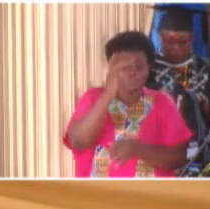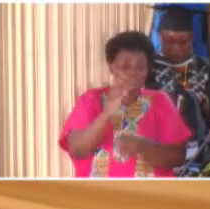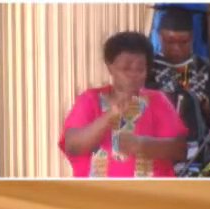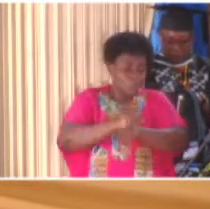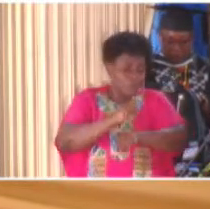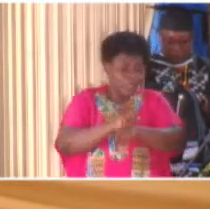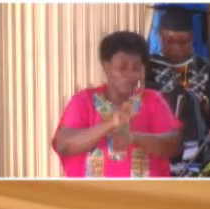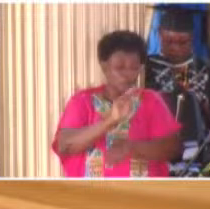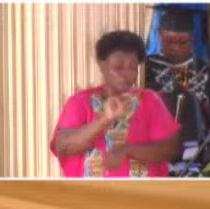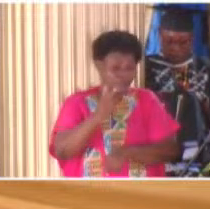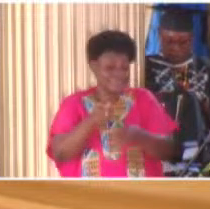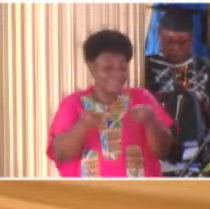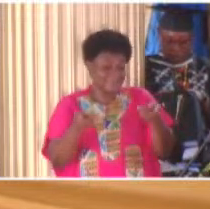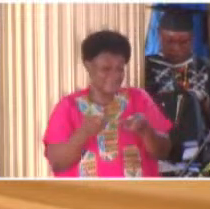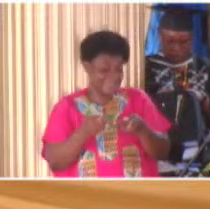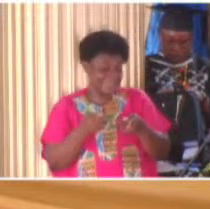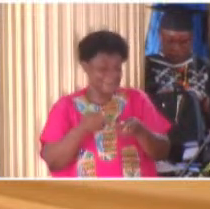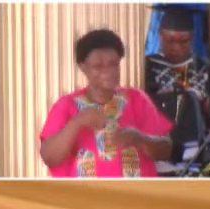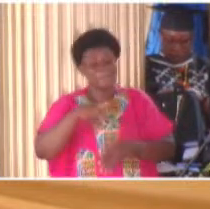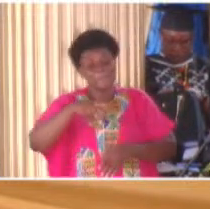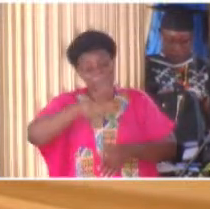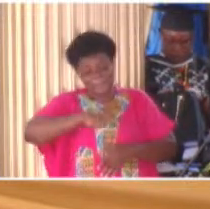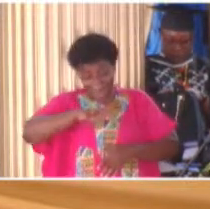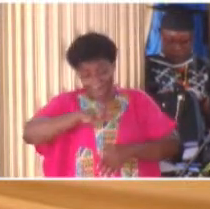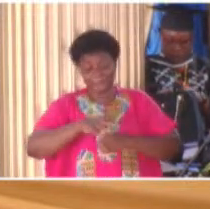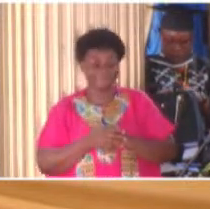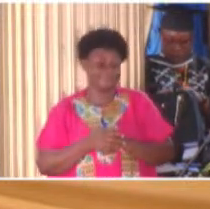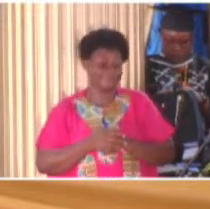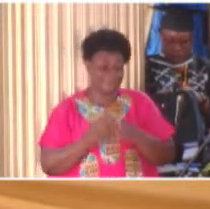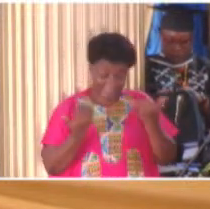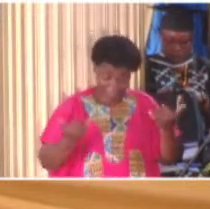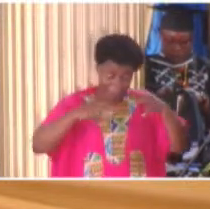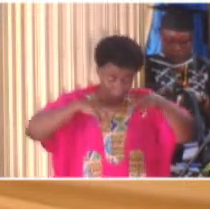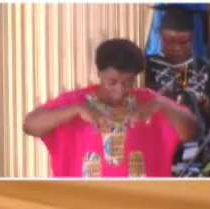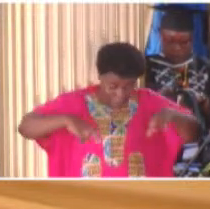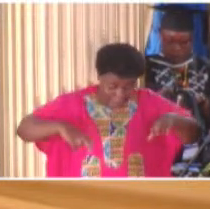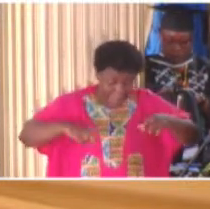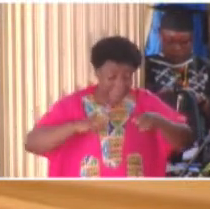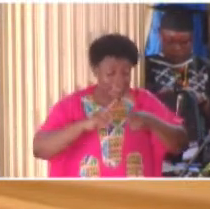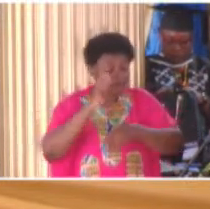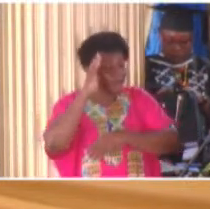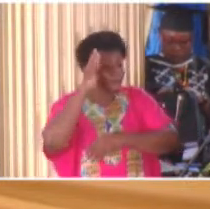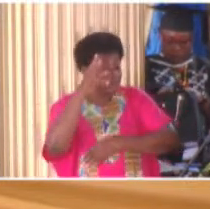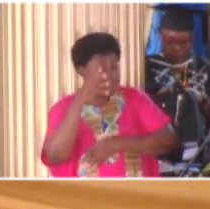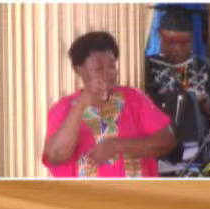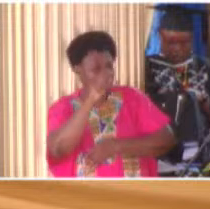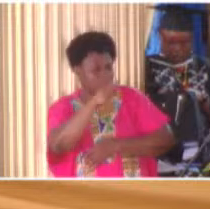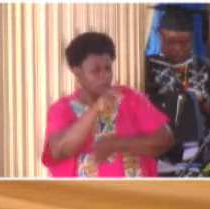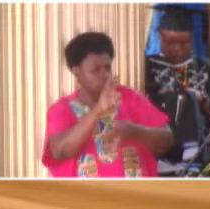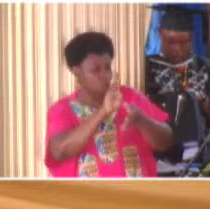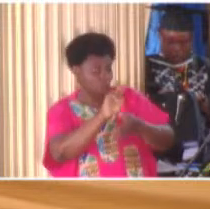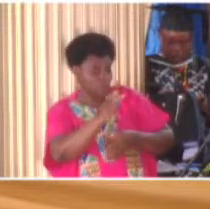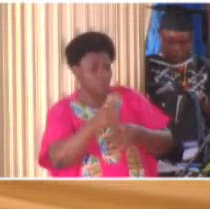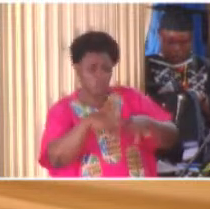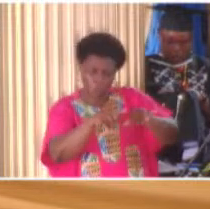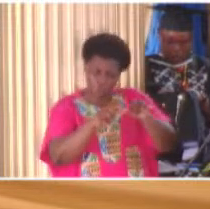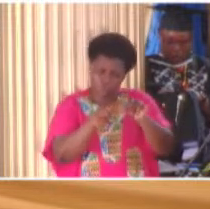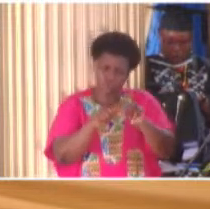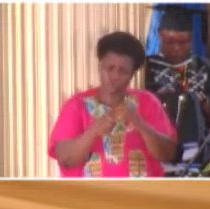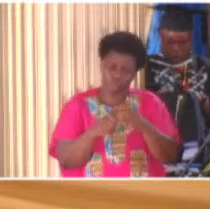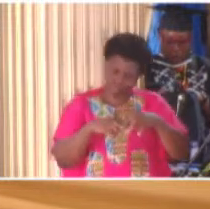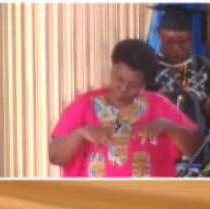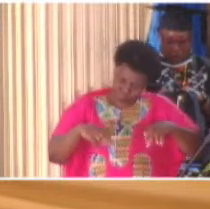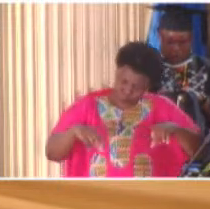on the UG Space platform. Research and innovation. the University of Ghana continues to lead in the field of research